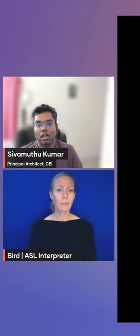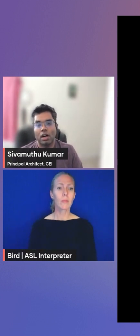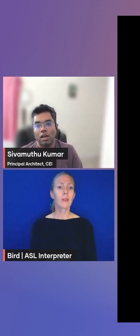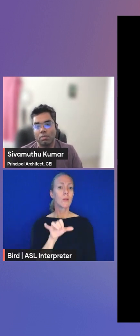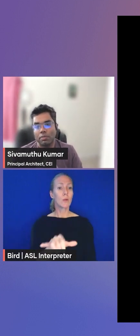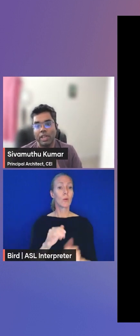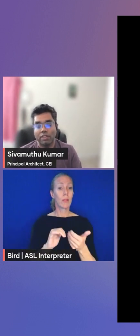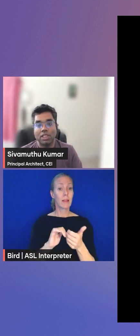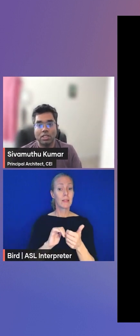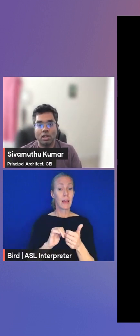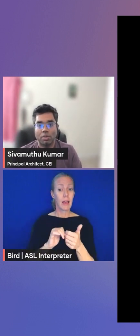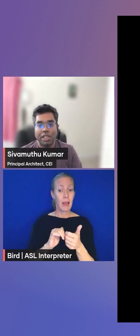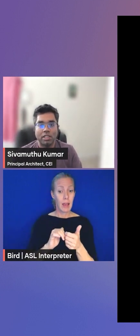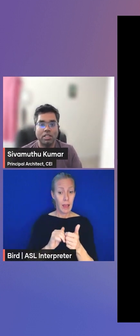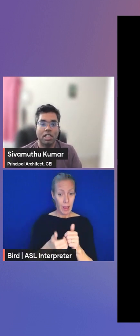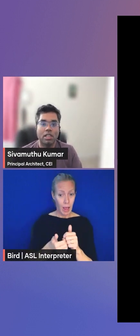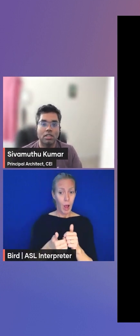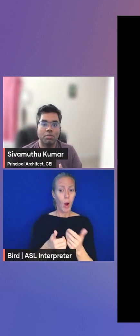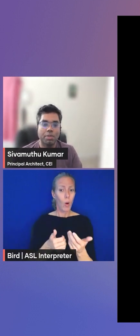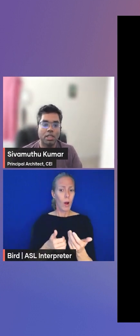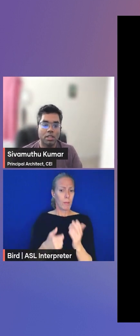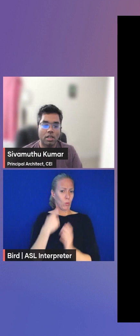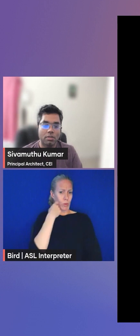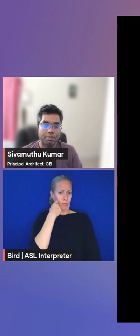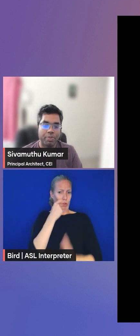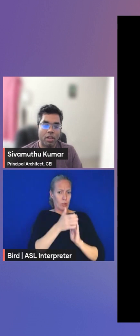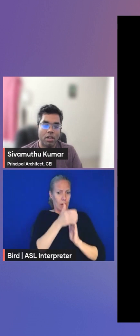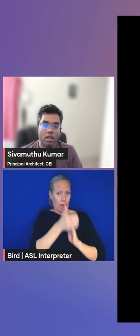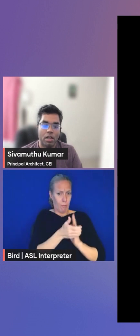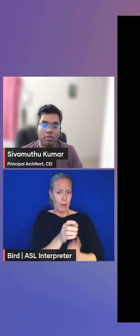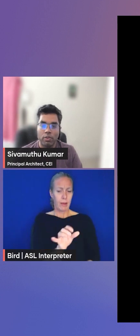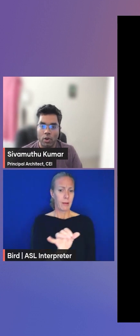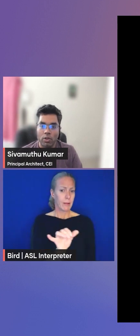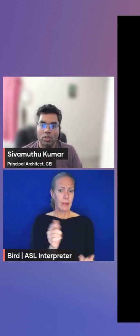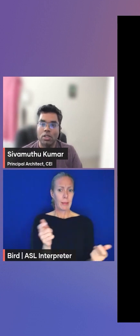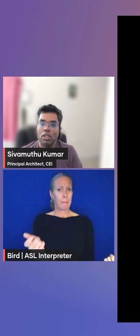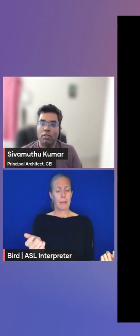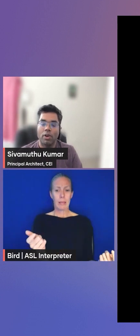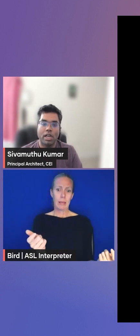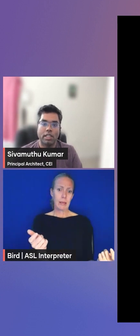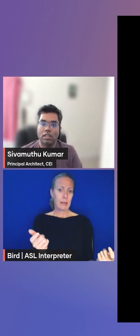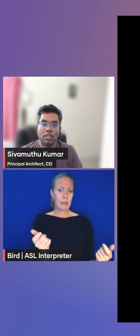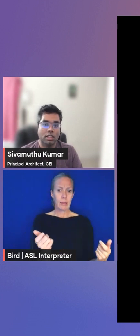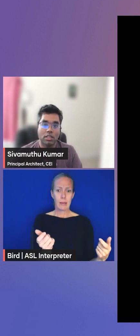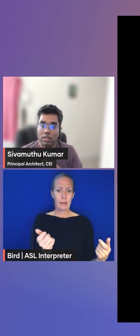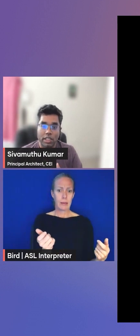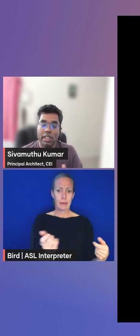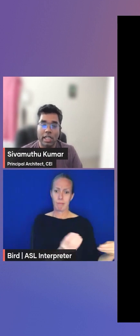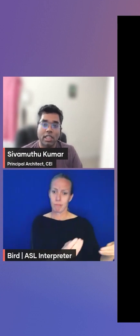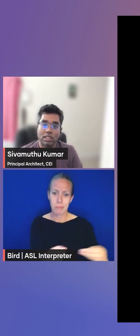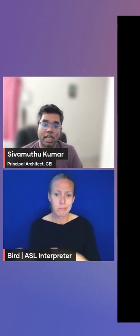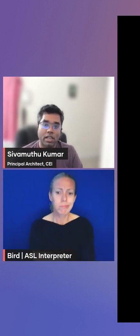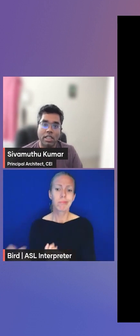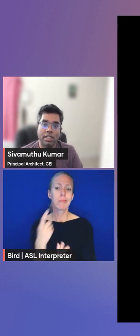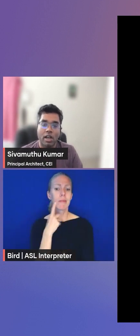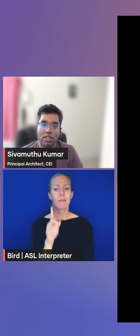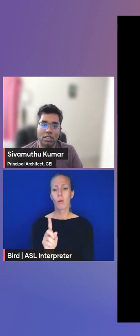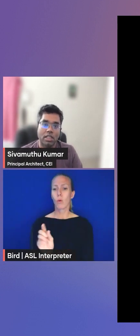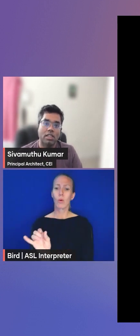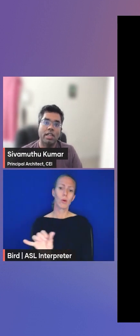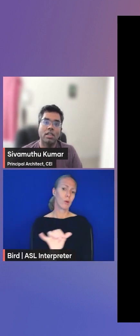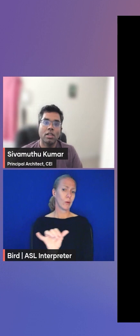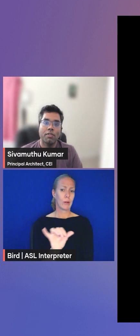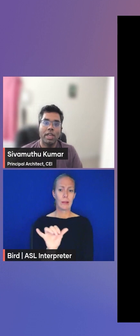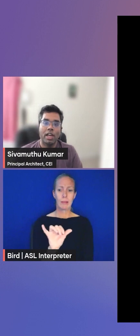are just we have just automated the big flow for in a scale, in